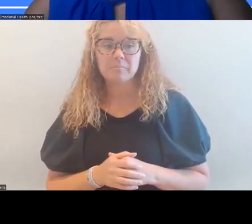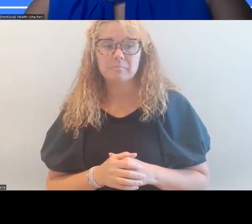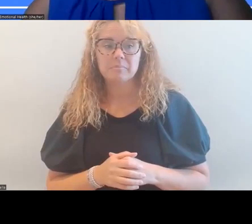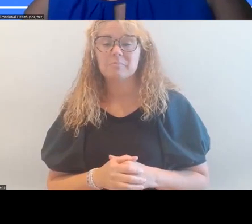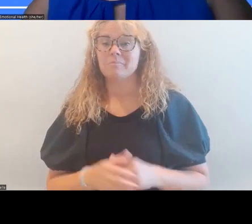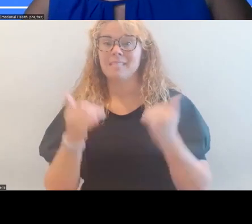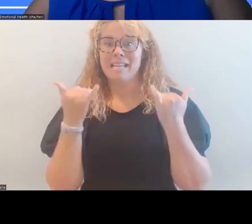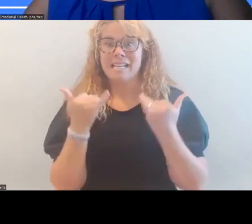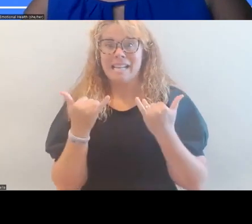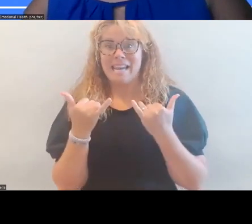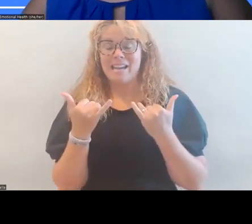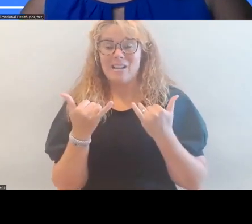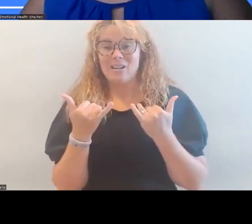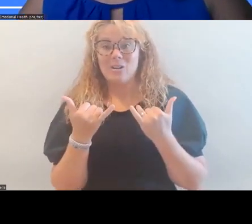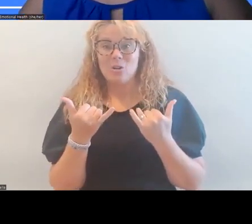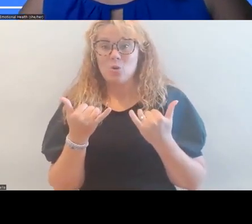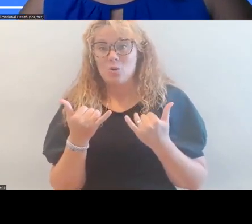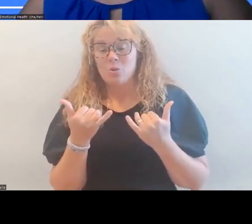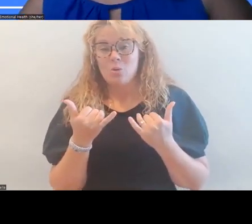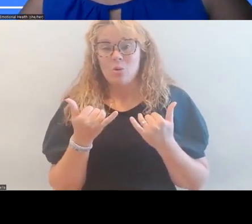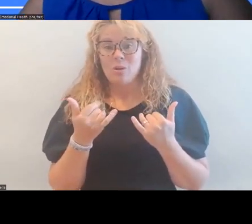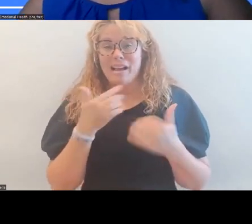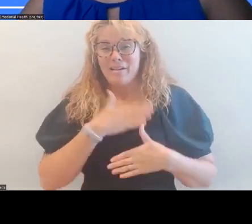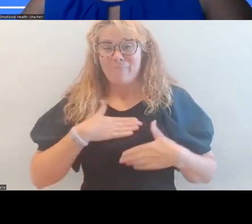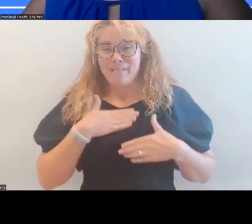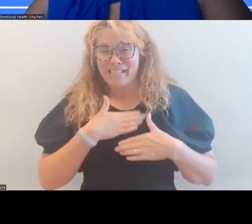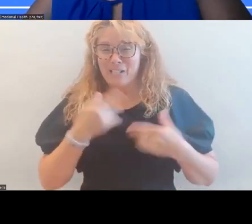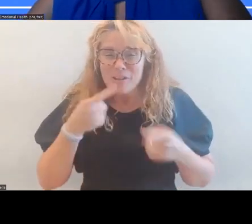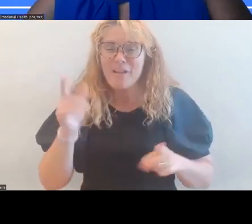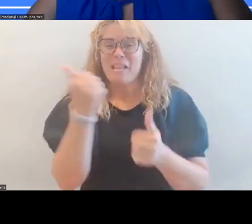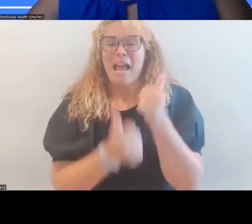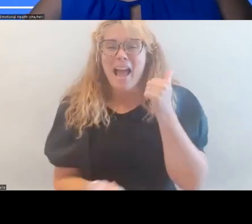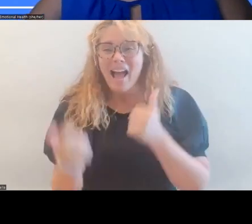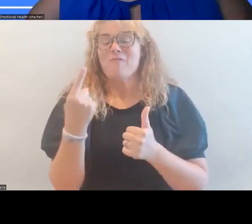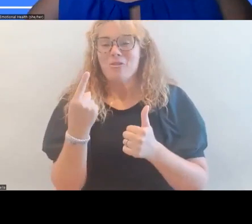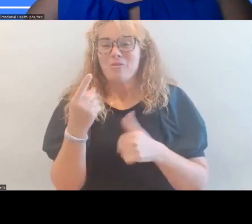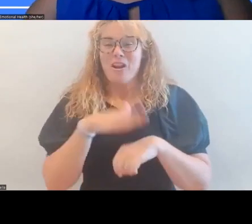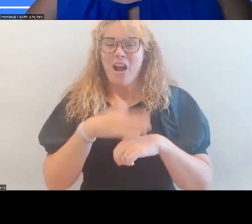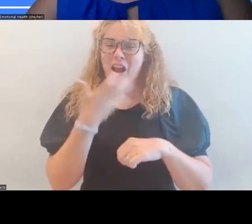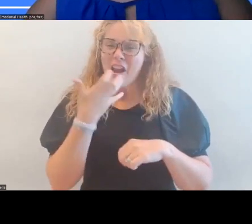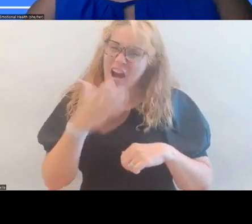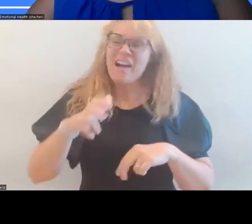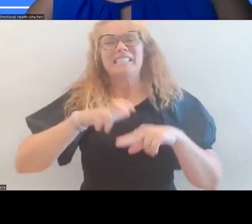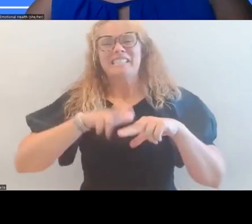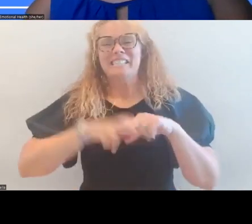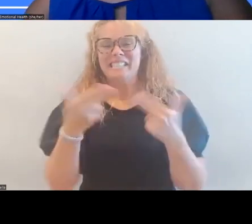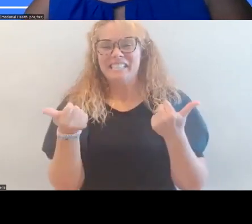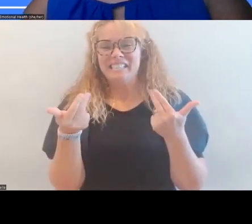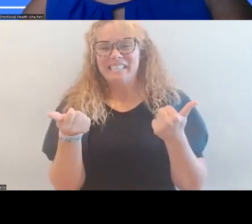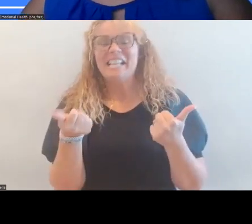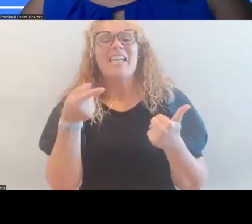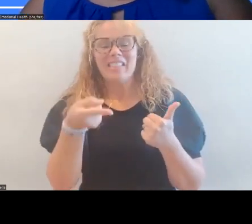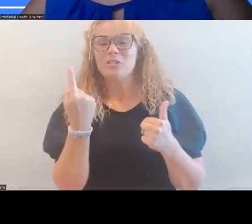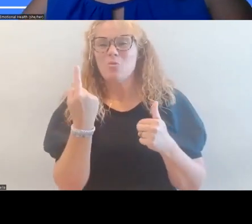All right, so with that, today I am pleased to announce that everyone is on the hot seat. So this is